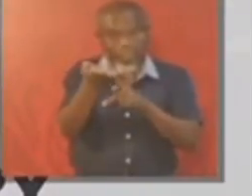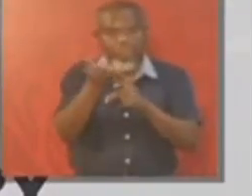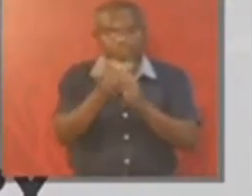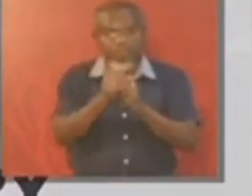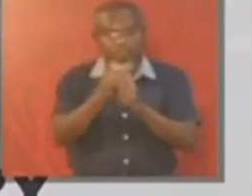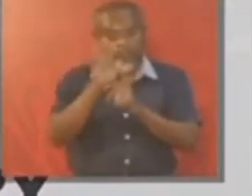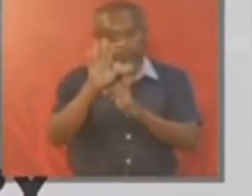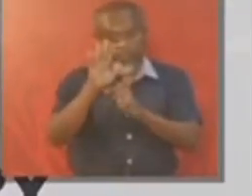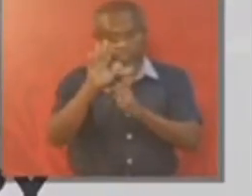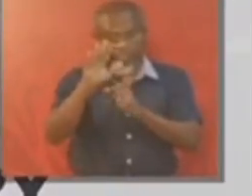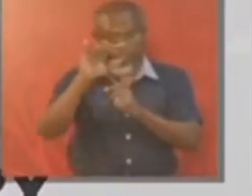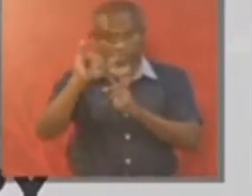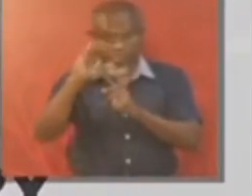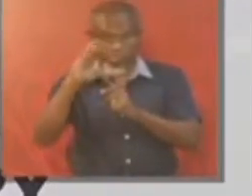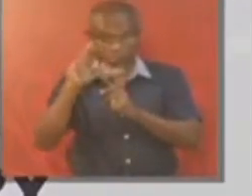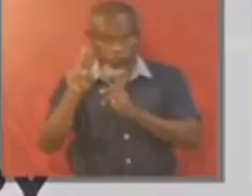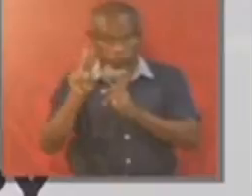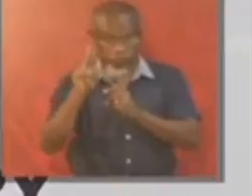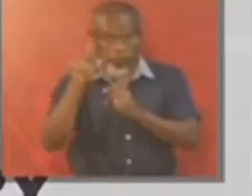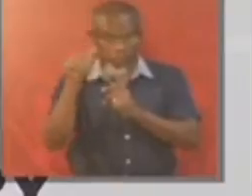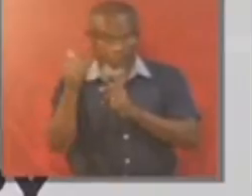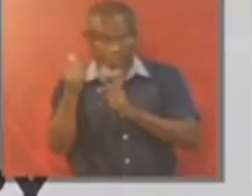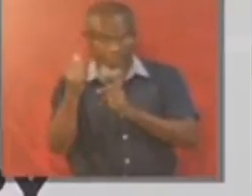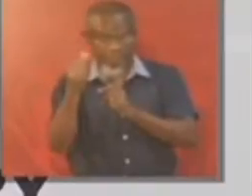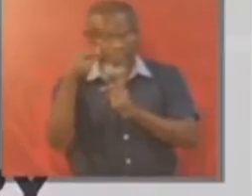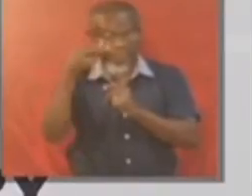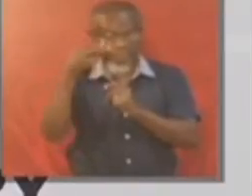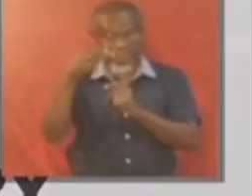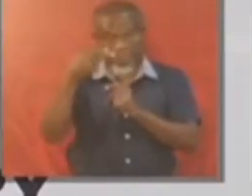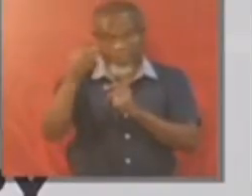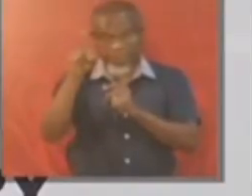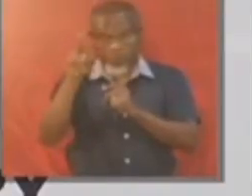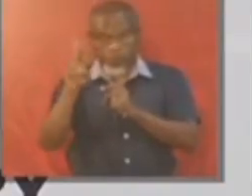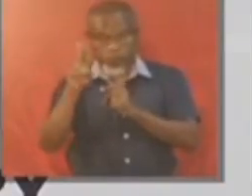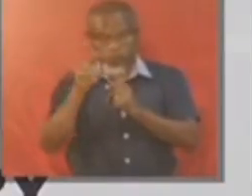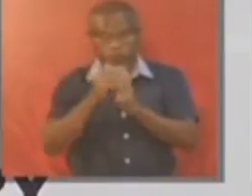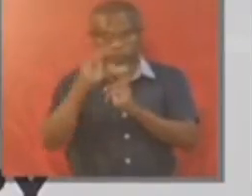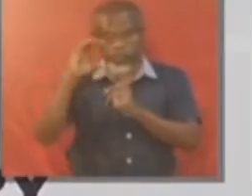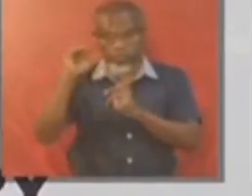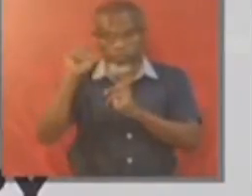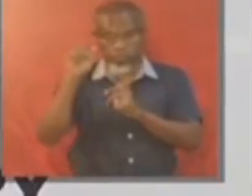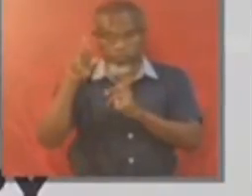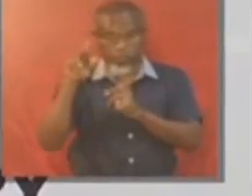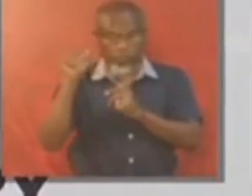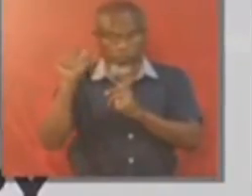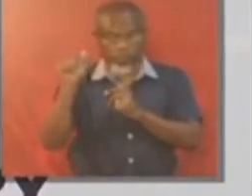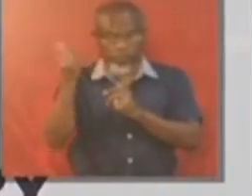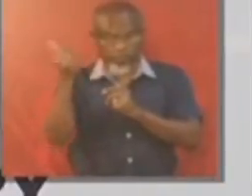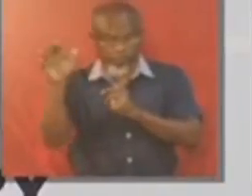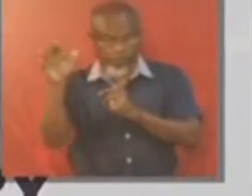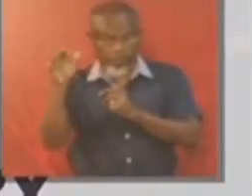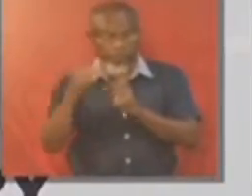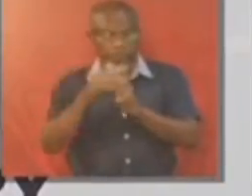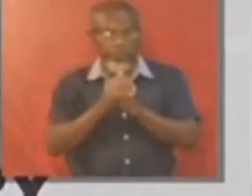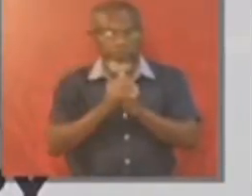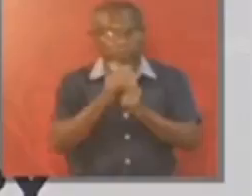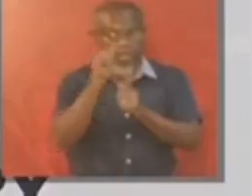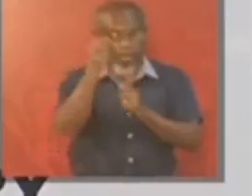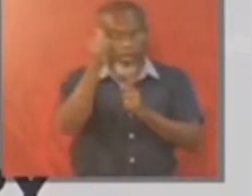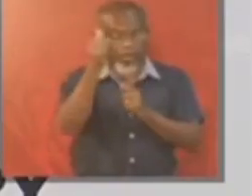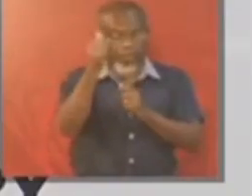in ICU, 10 in the high dependency unit. At Cora, 16 persons. Arima Hospital, 2 persons, 1 in